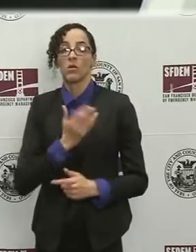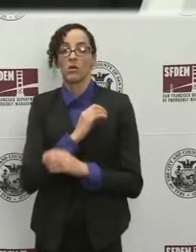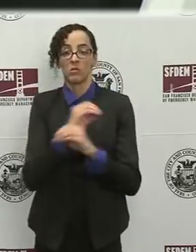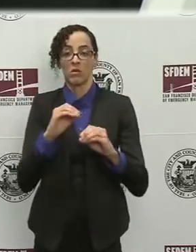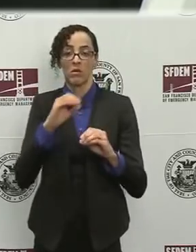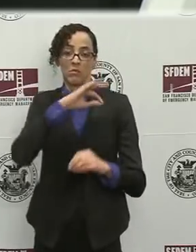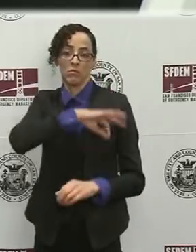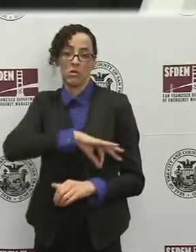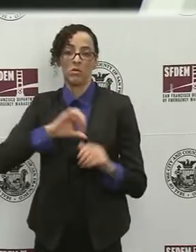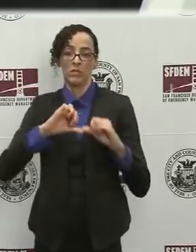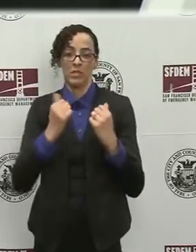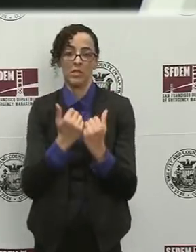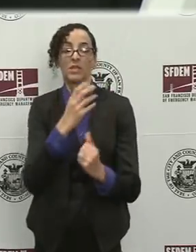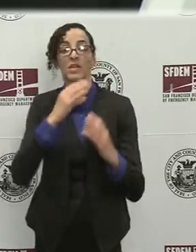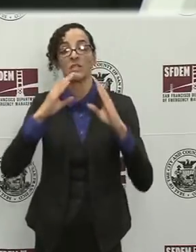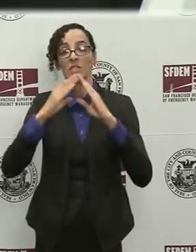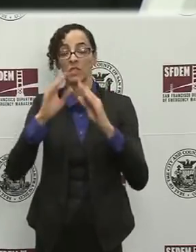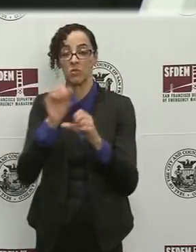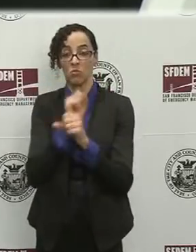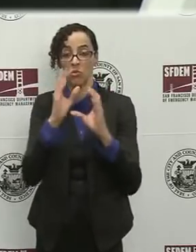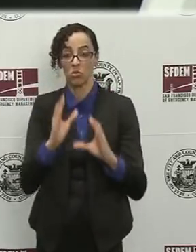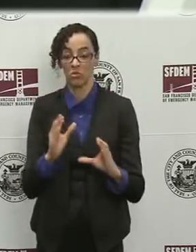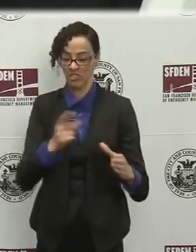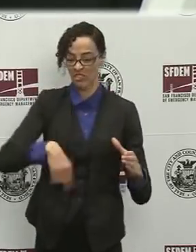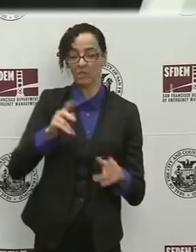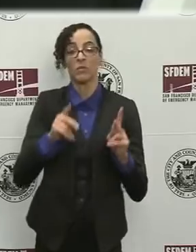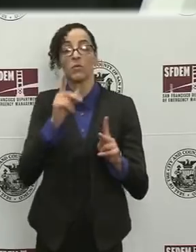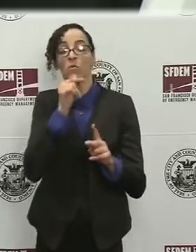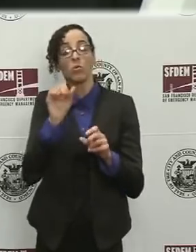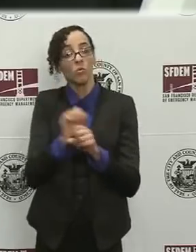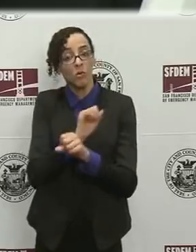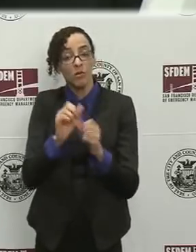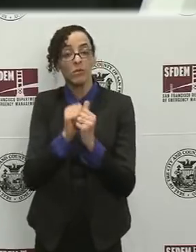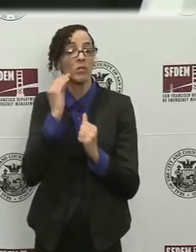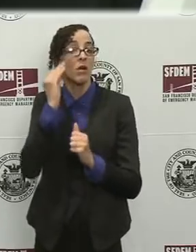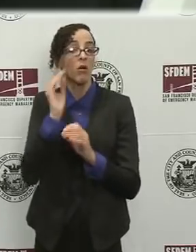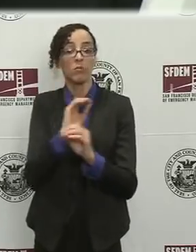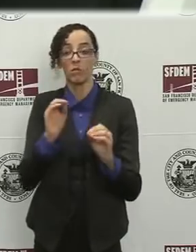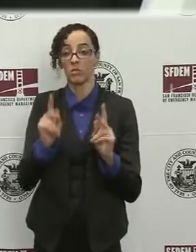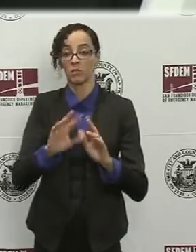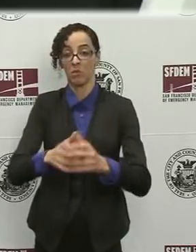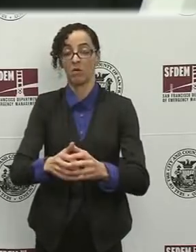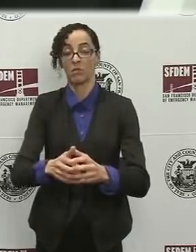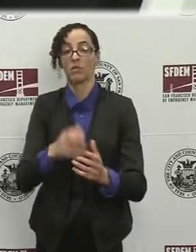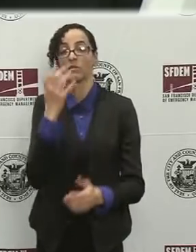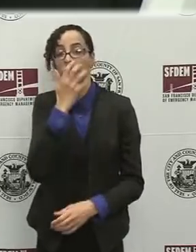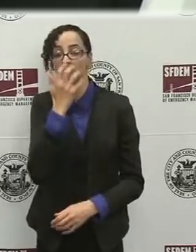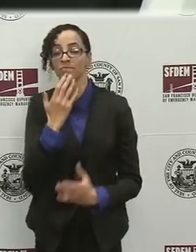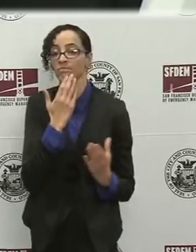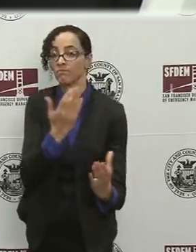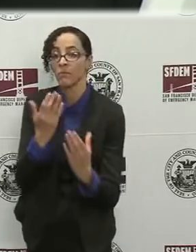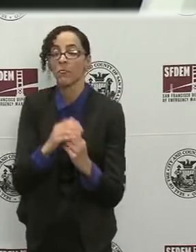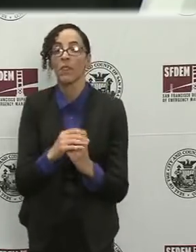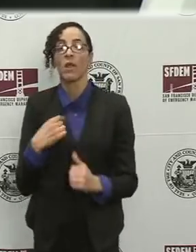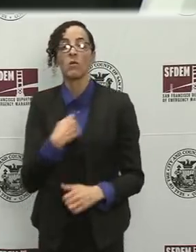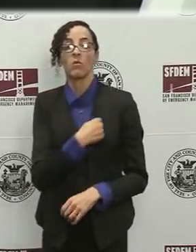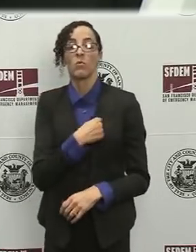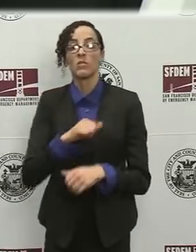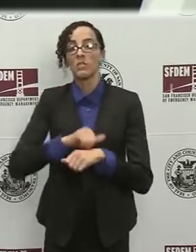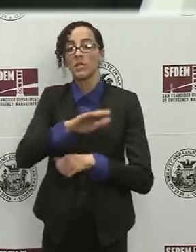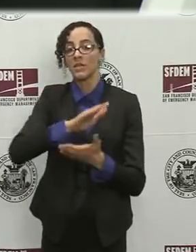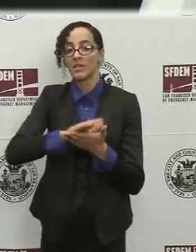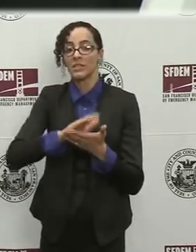homeless population as first responders. The city is deploying a professional cleaning crew on site to thoroughly disinfect